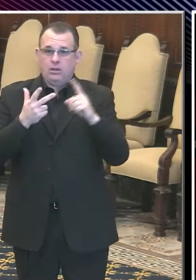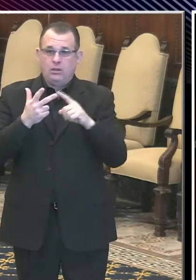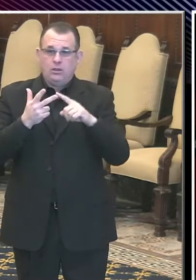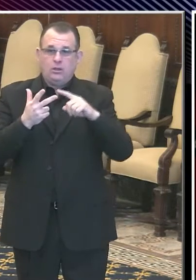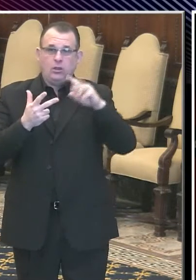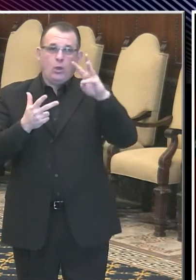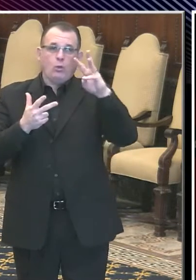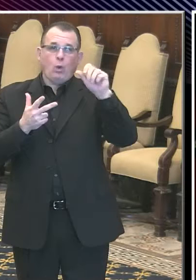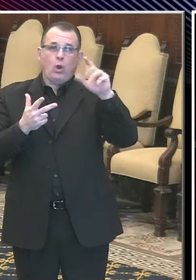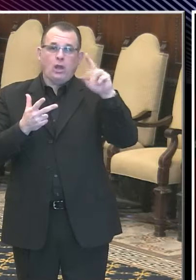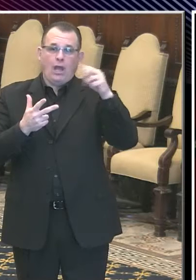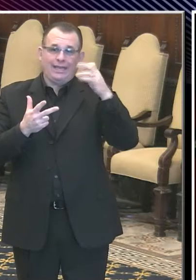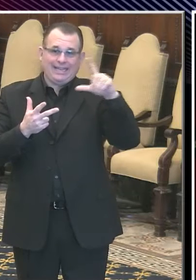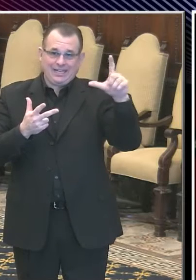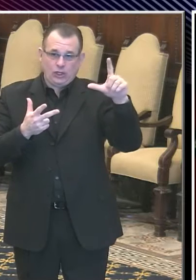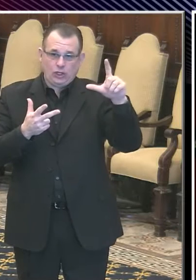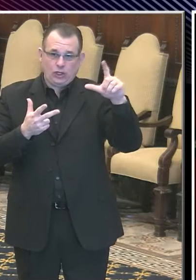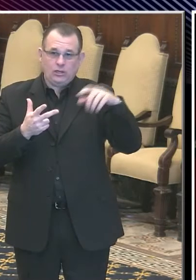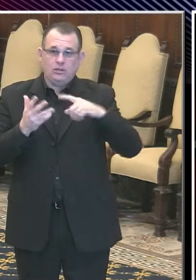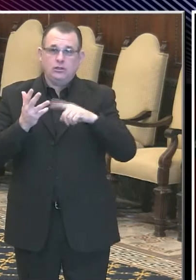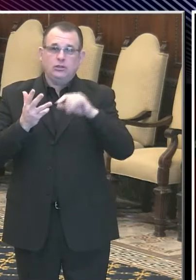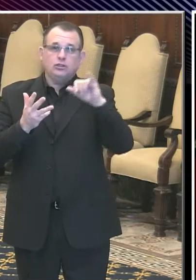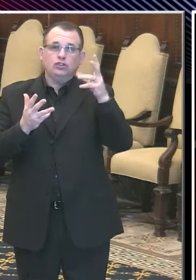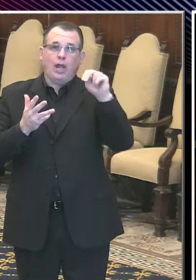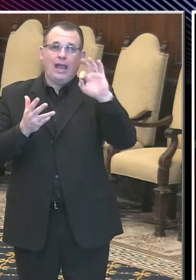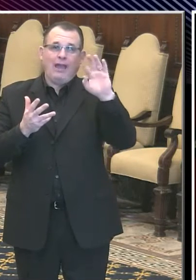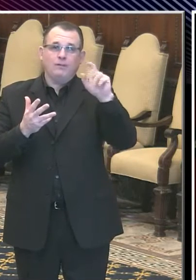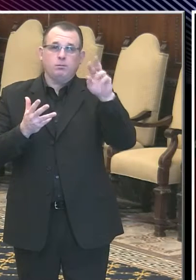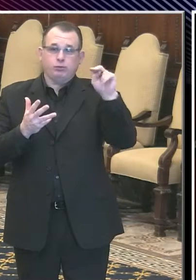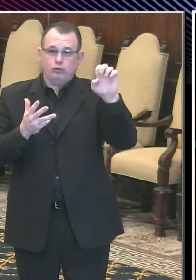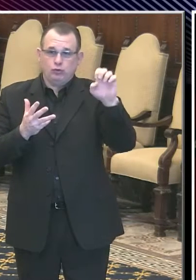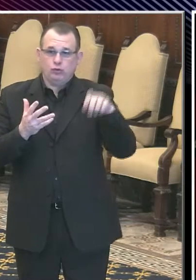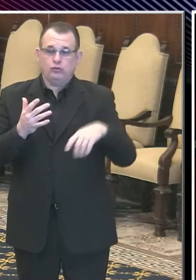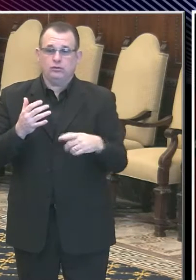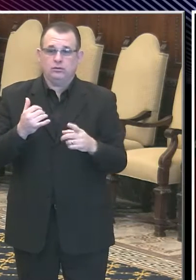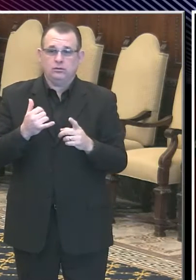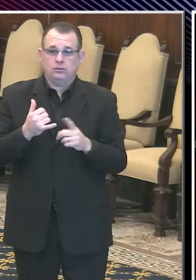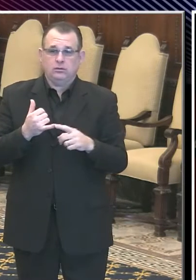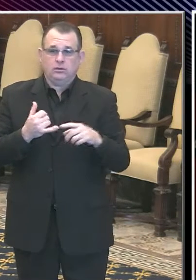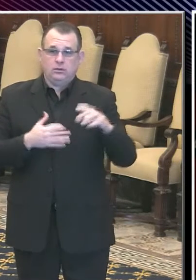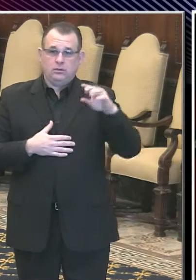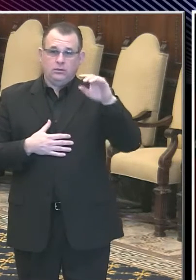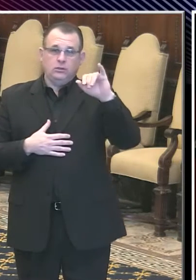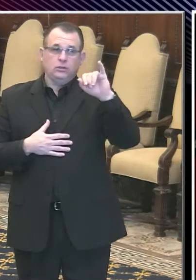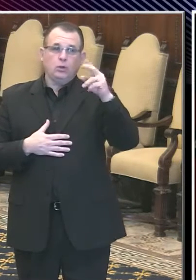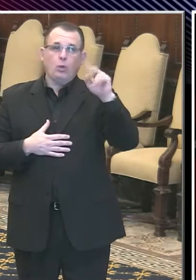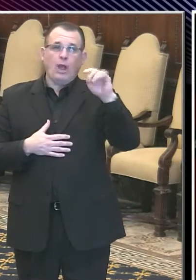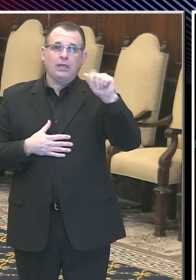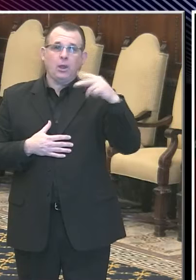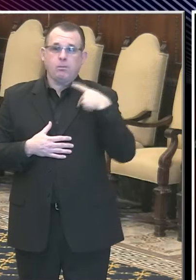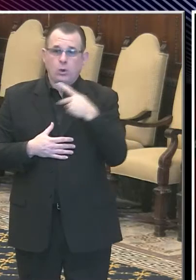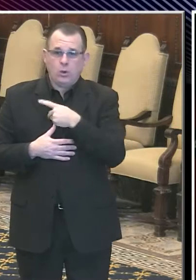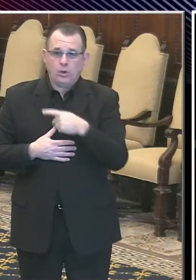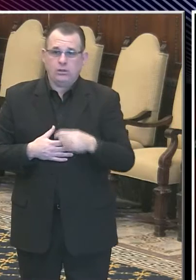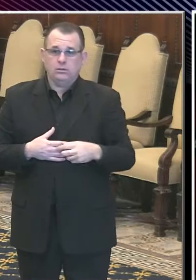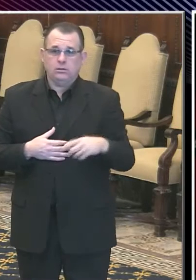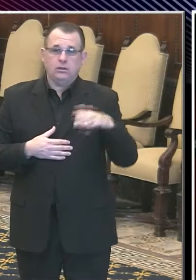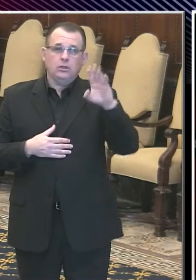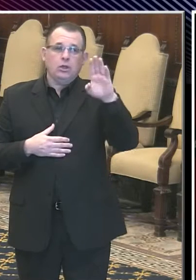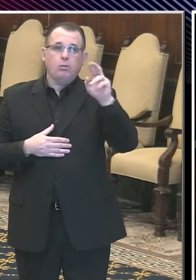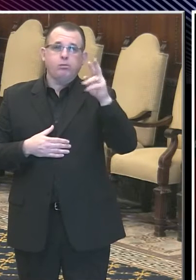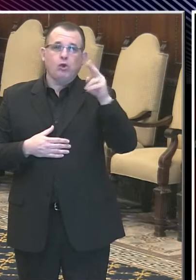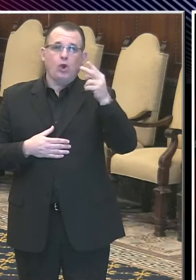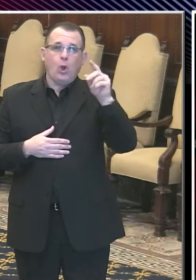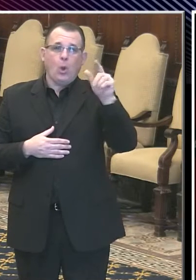Byrne, Juniata, Burholm Golf Driving Range, although the miniature golf will not be open, Strawberry Green